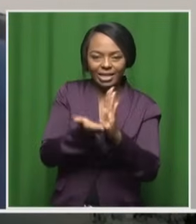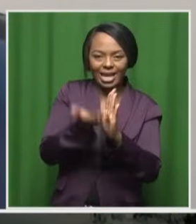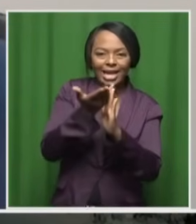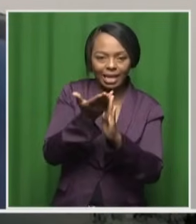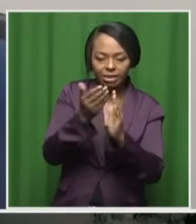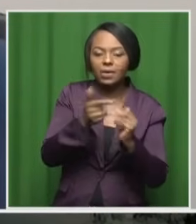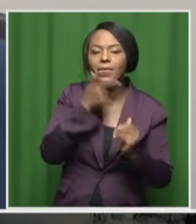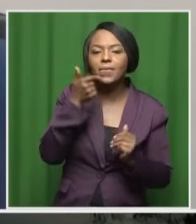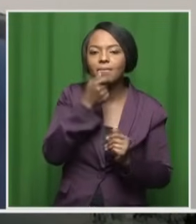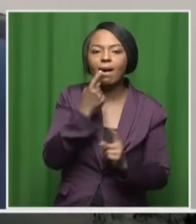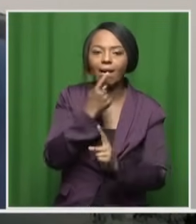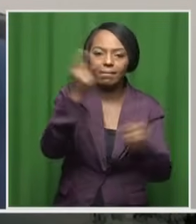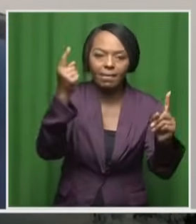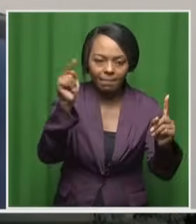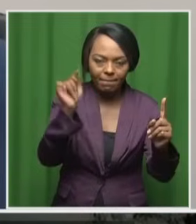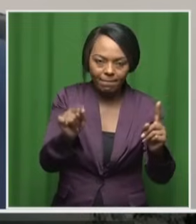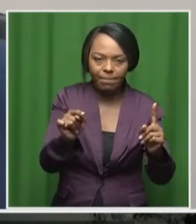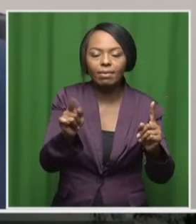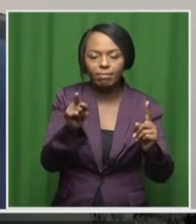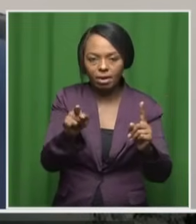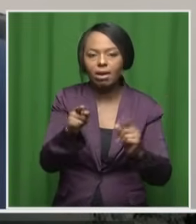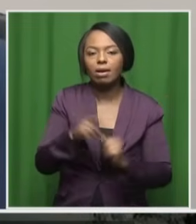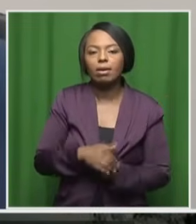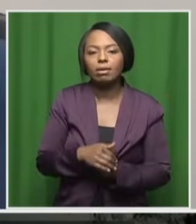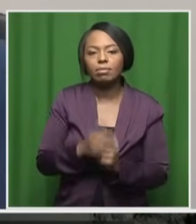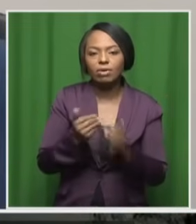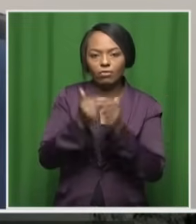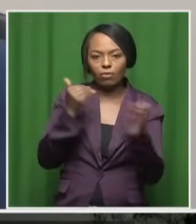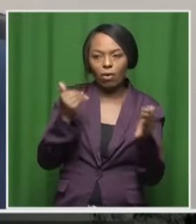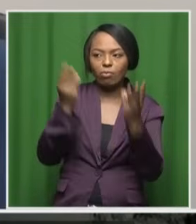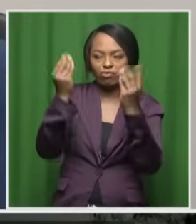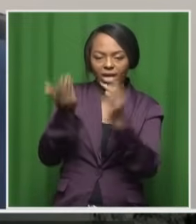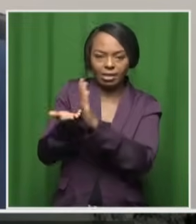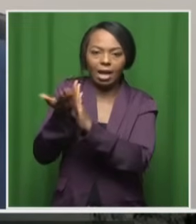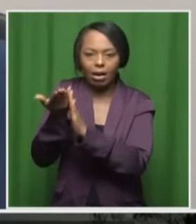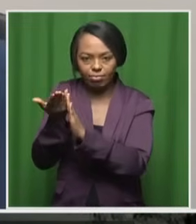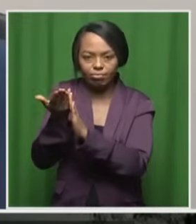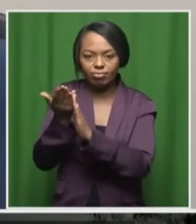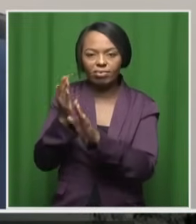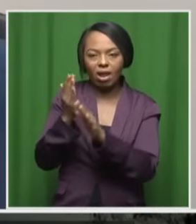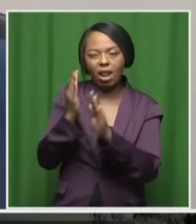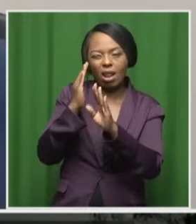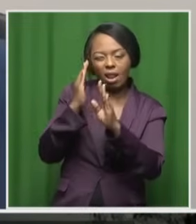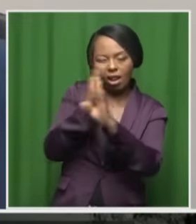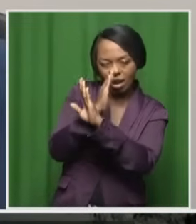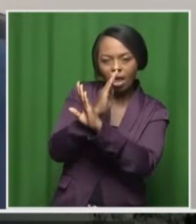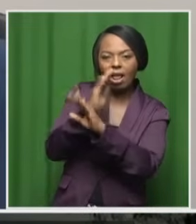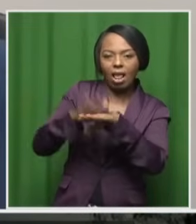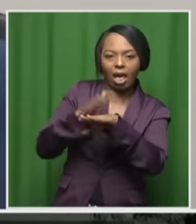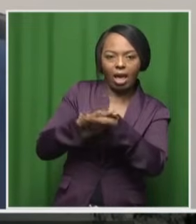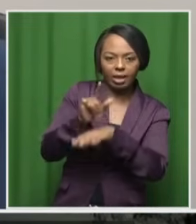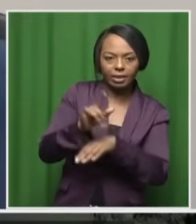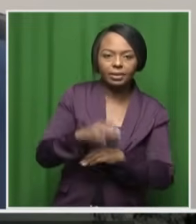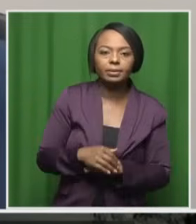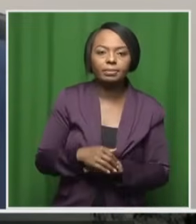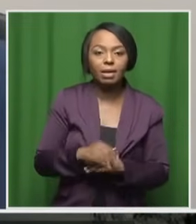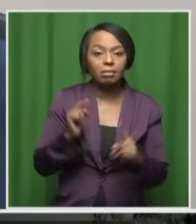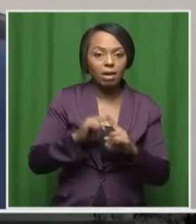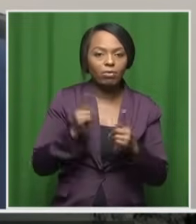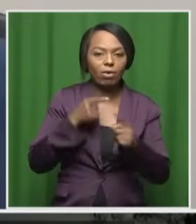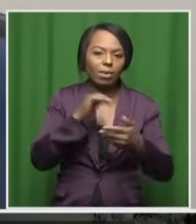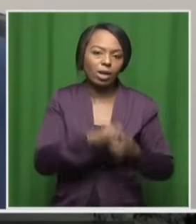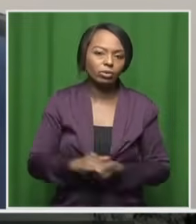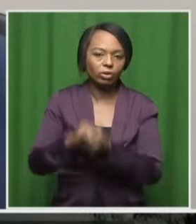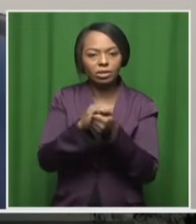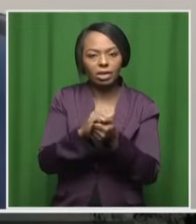we obviously always get that announcement coming through just before that price goes up. Layton Beard, the spokesperson for Automobile Association, unpacking